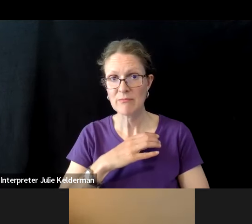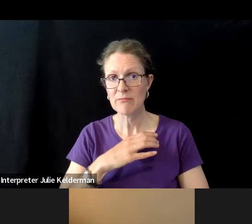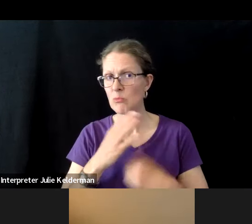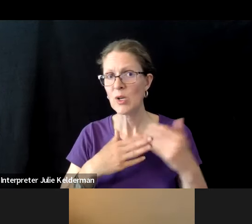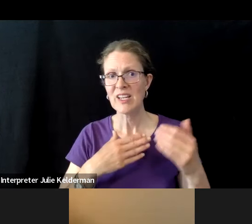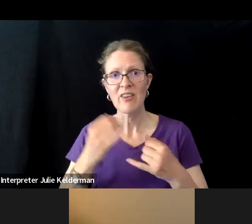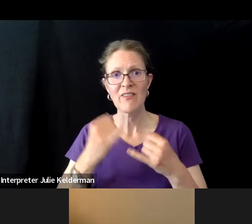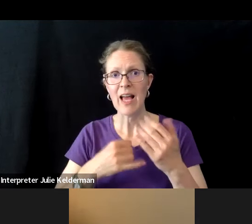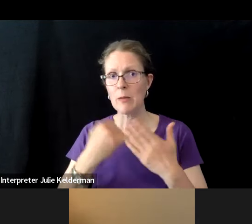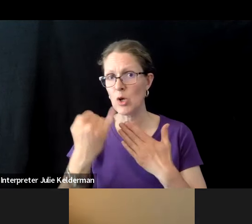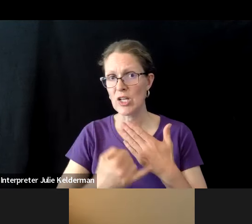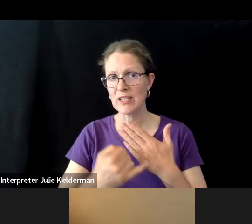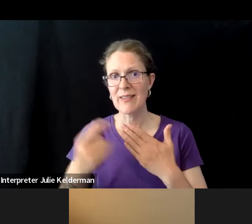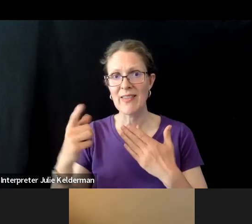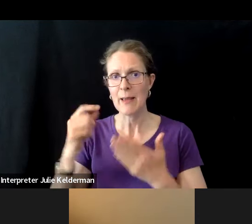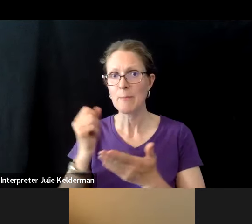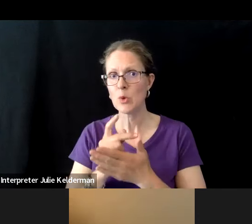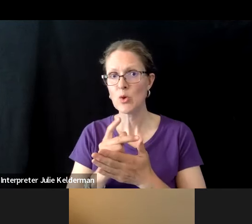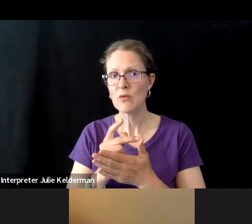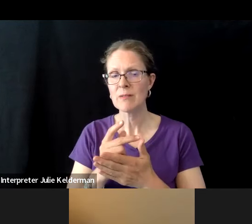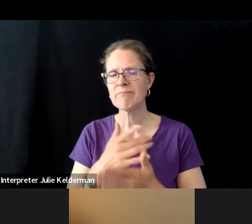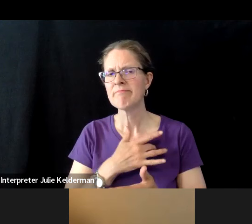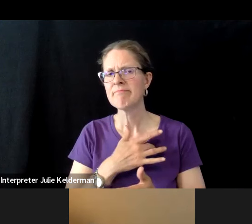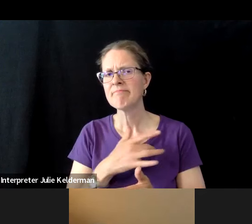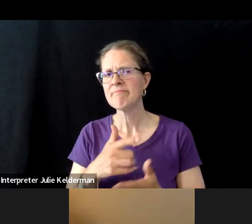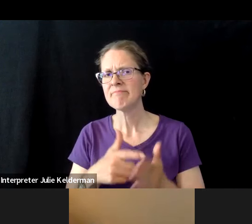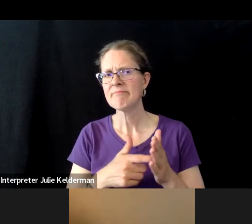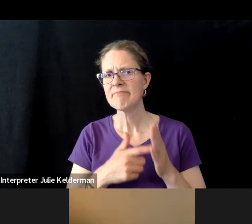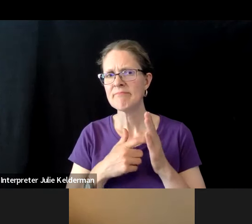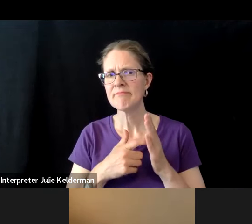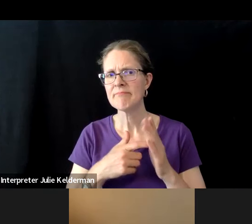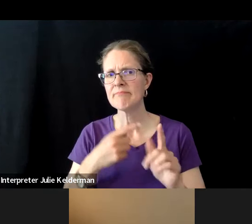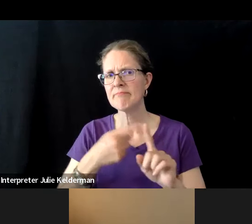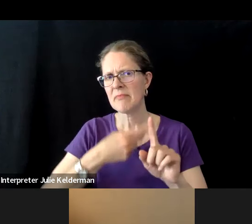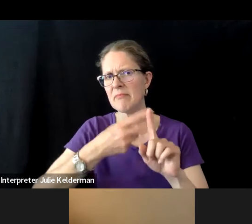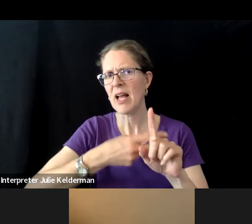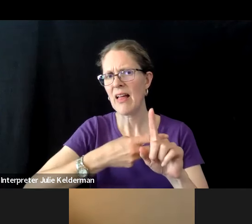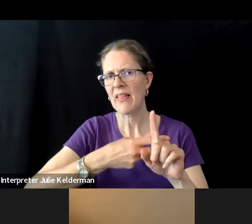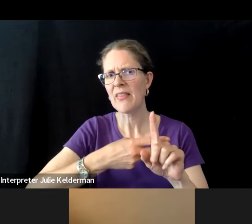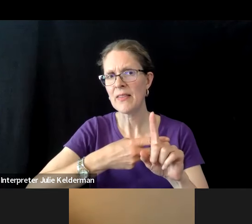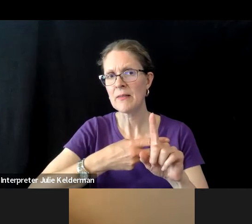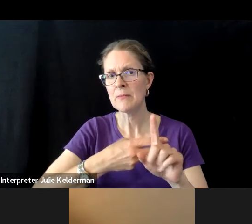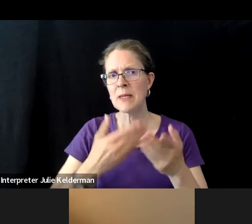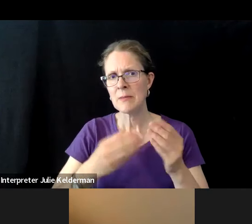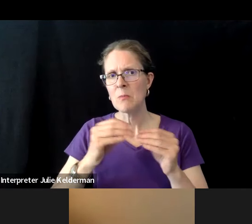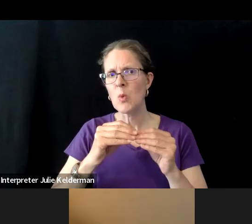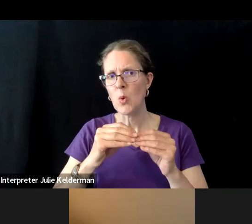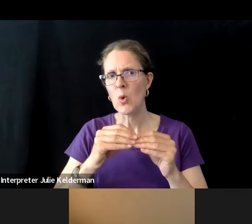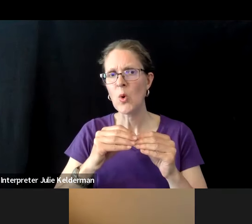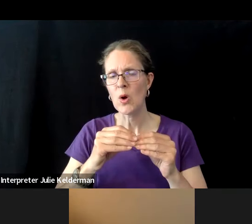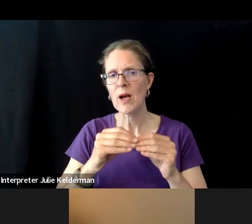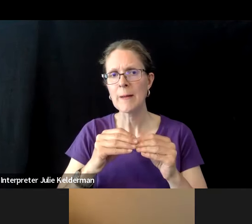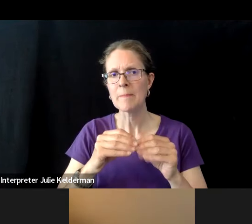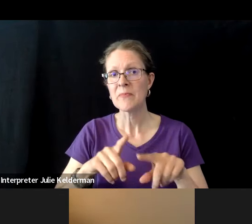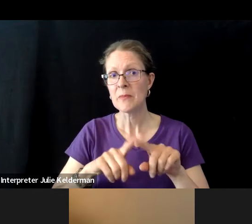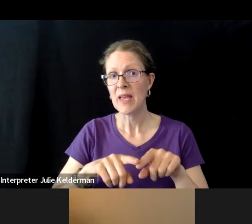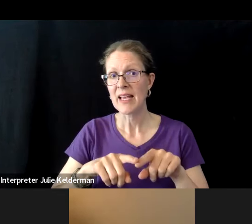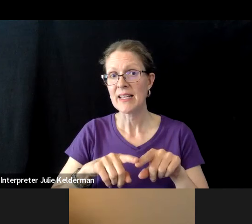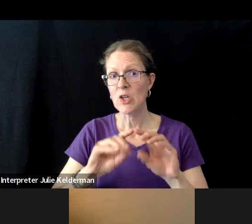approved. So that typically takes a couple of months, sometimes a bit longer, depending on how the Office of Zoning